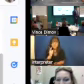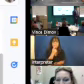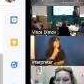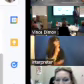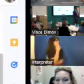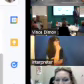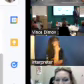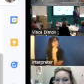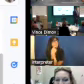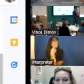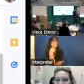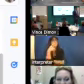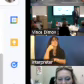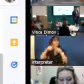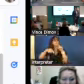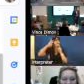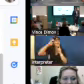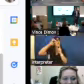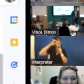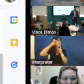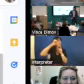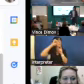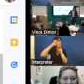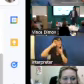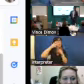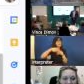Oh, we can't hear you. Muted. We can't hear you. Are you muted or are we muted?